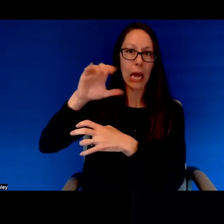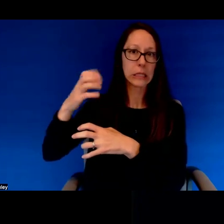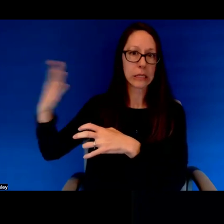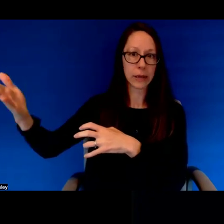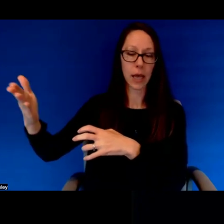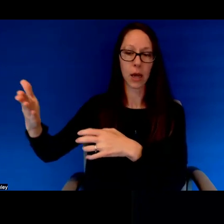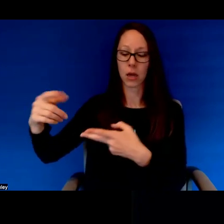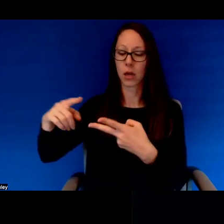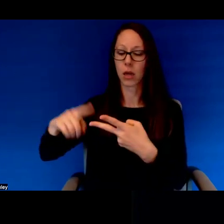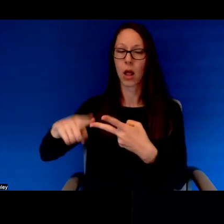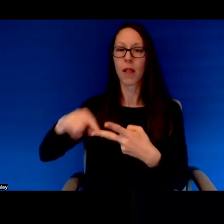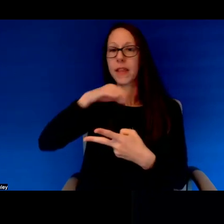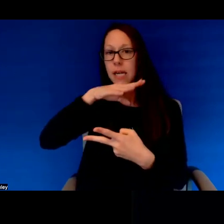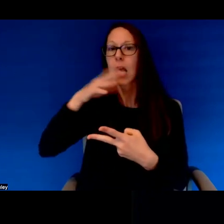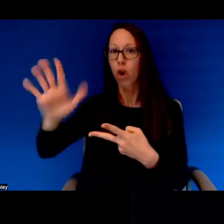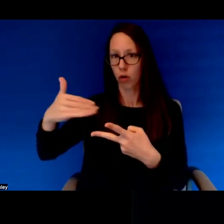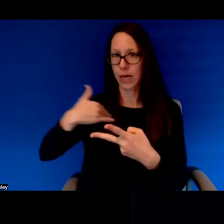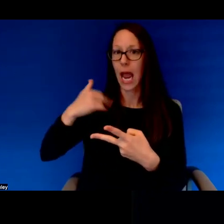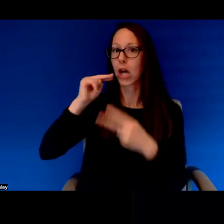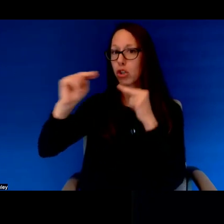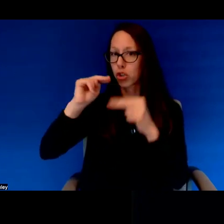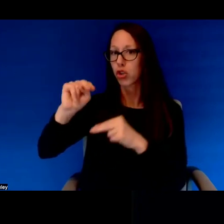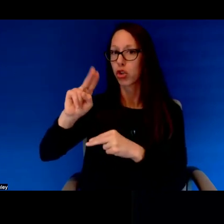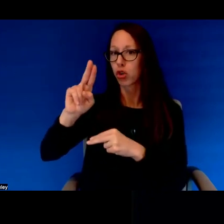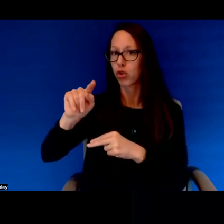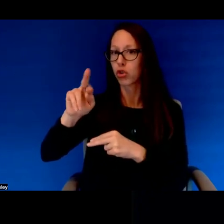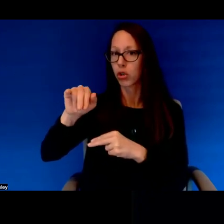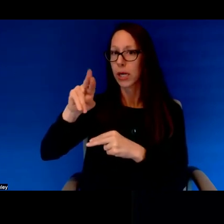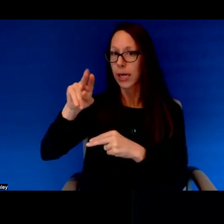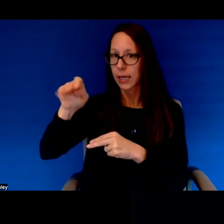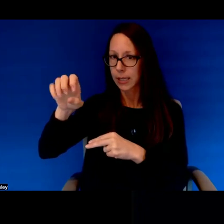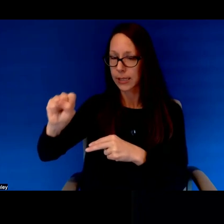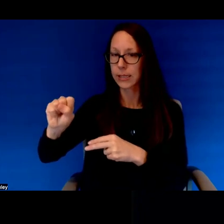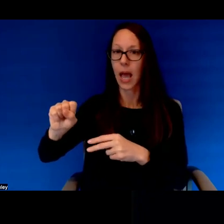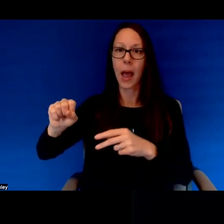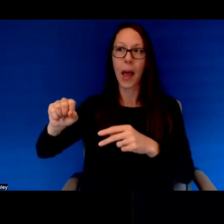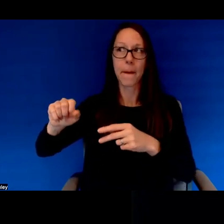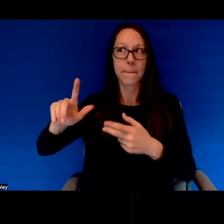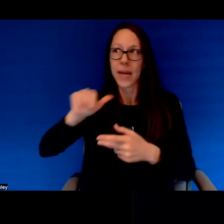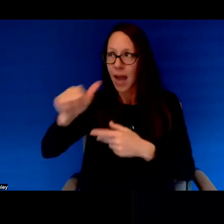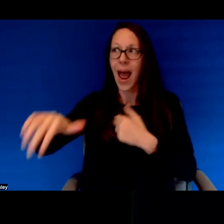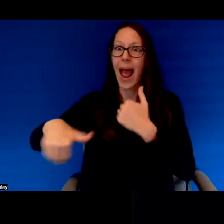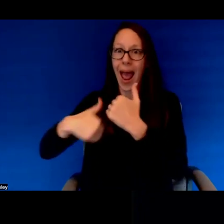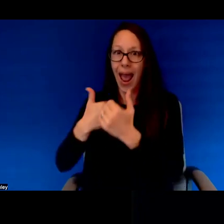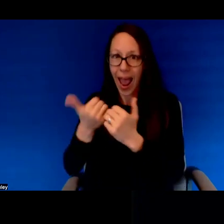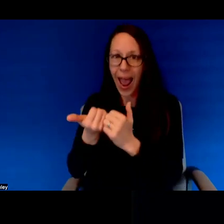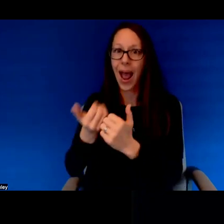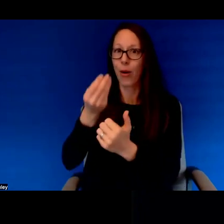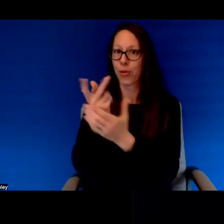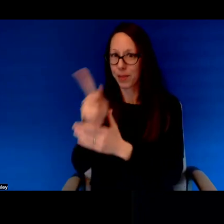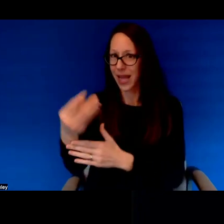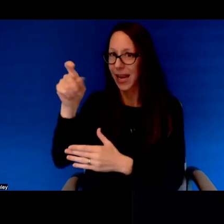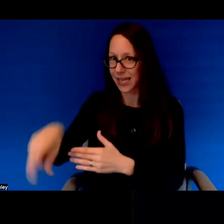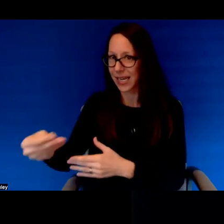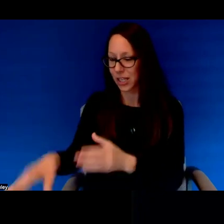inside of the moon dust. There's all the essential nutrients that plant needs, but maybe they're not in the form that plant needs them. So for quite a